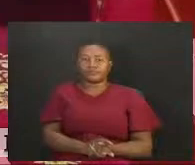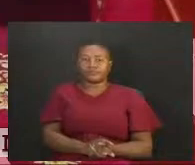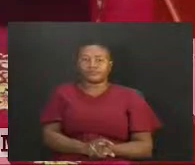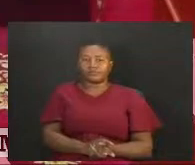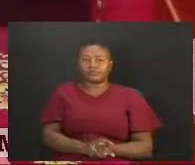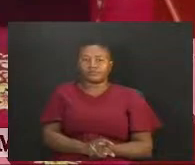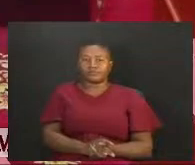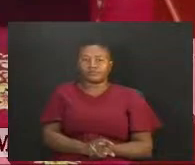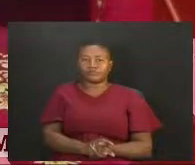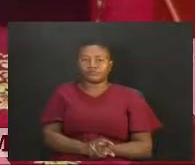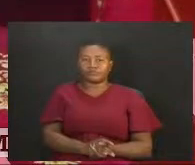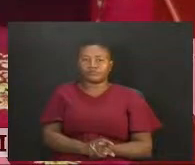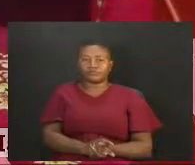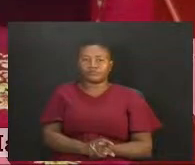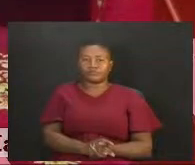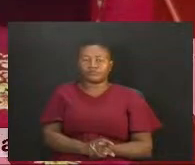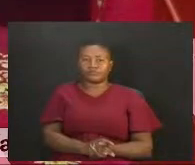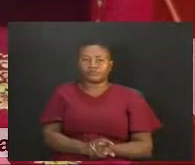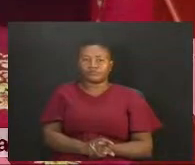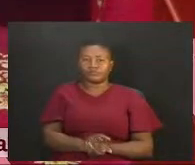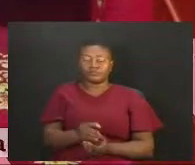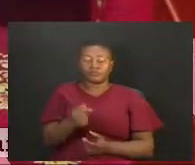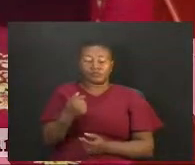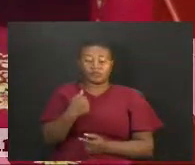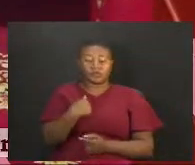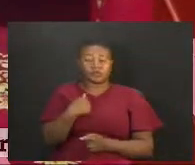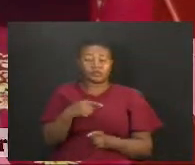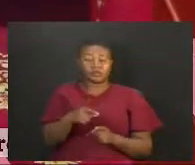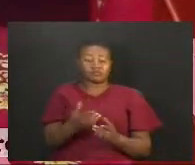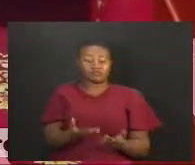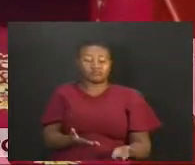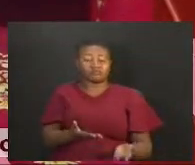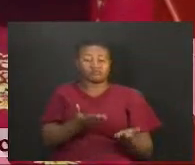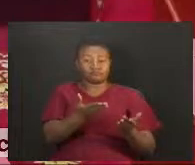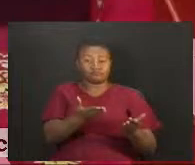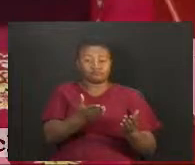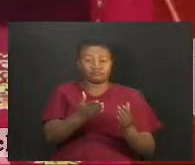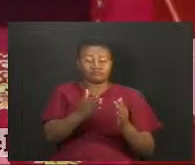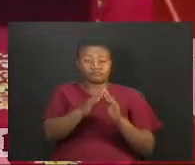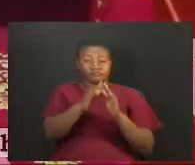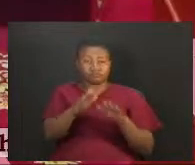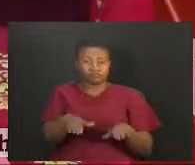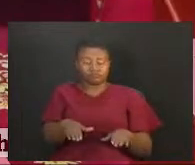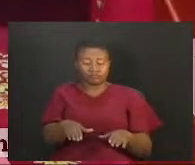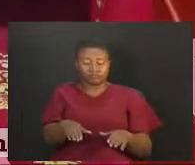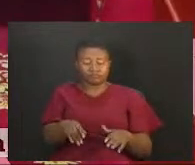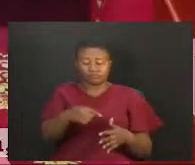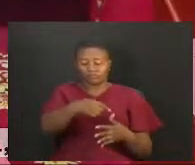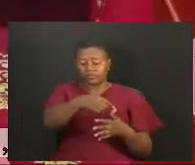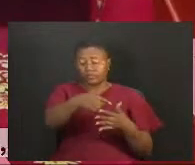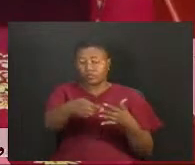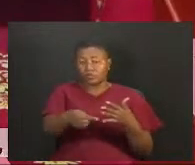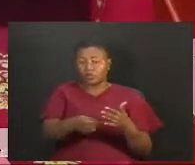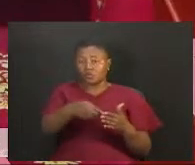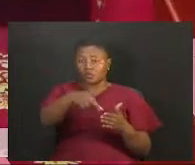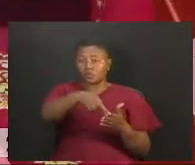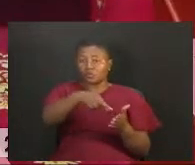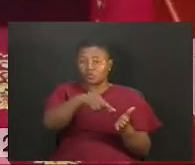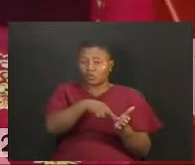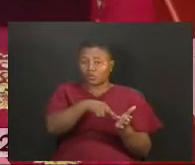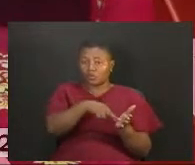Respectfully, Mr. Speaker, I also submit to this House the following statutory report as